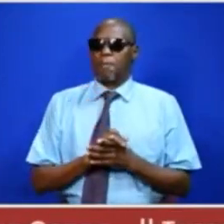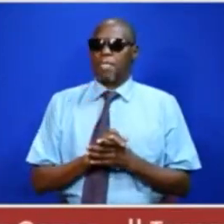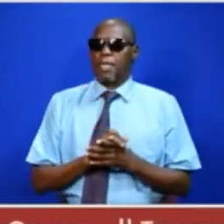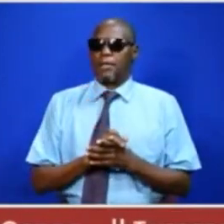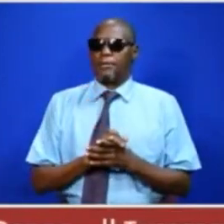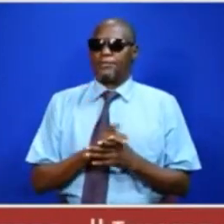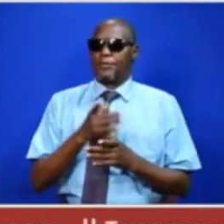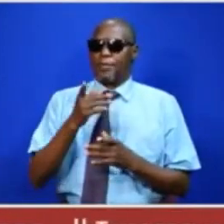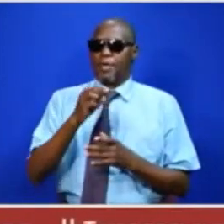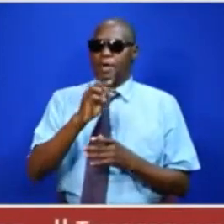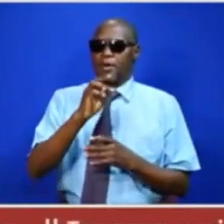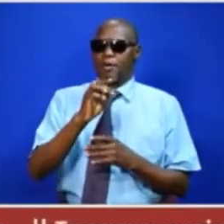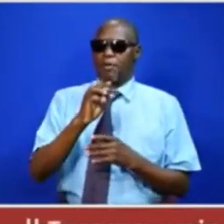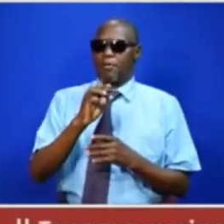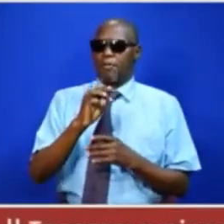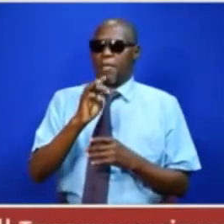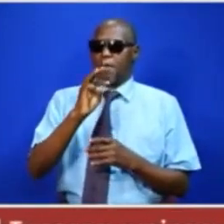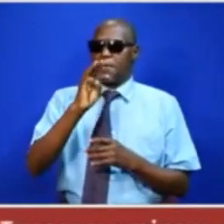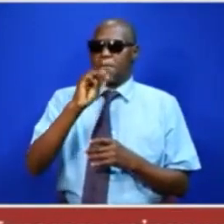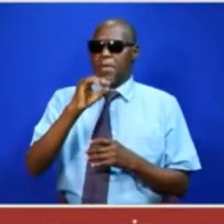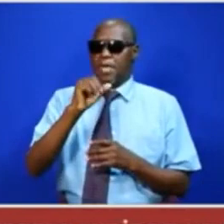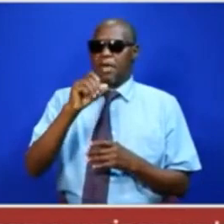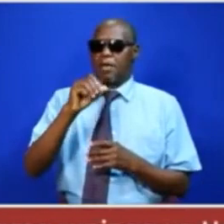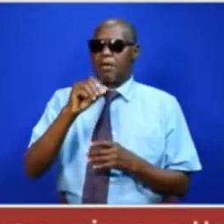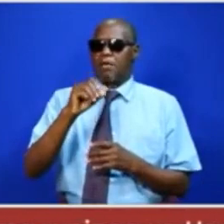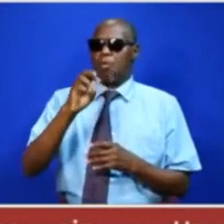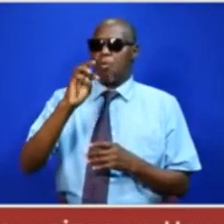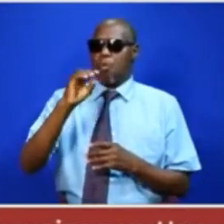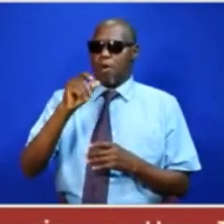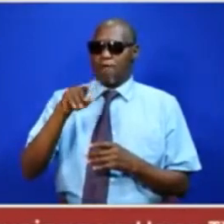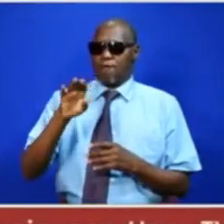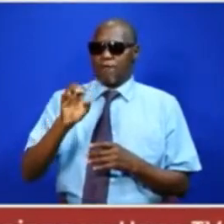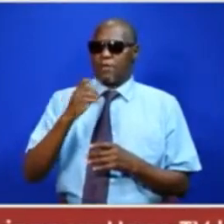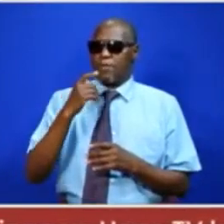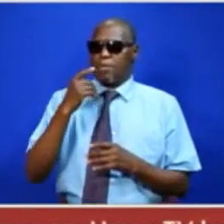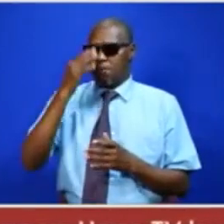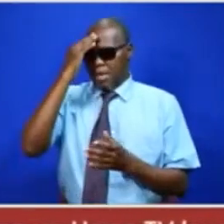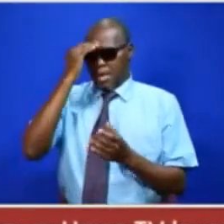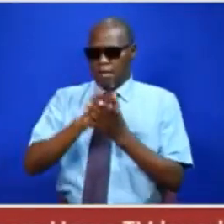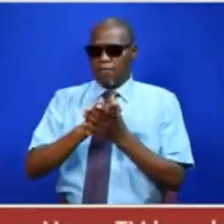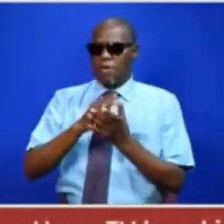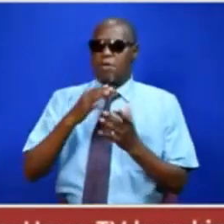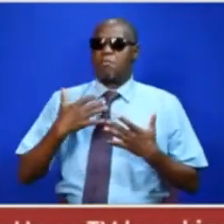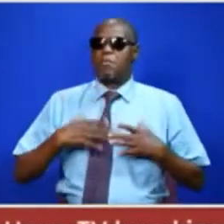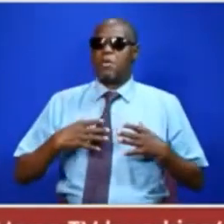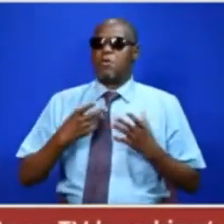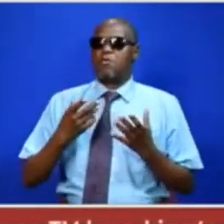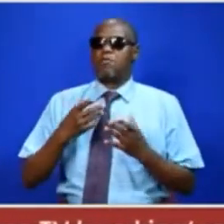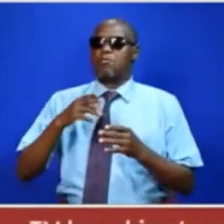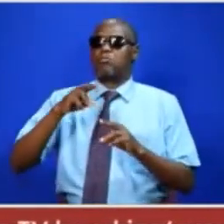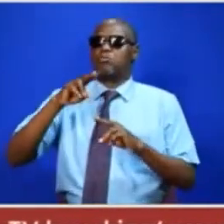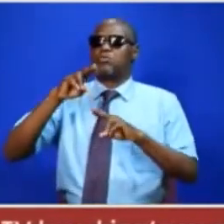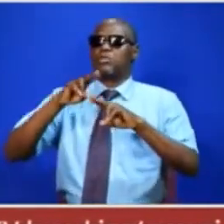that people who have held the position of head of government,